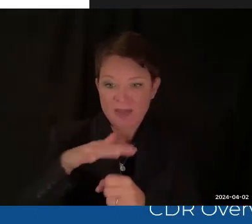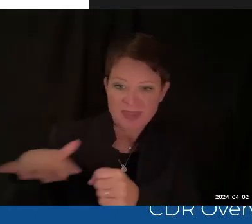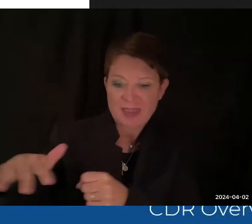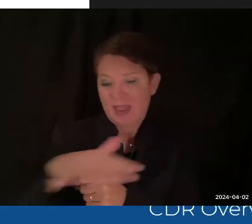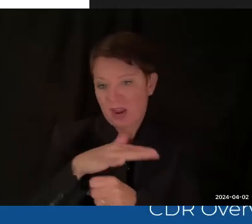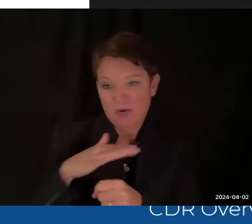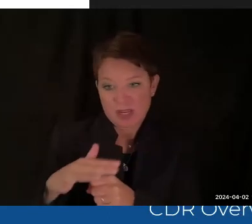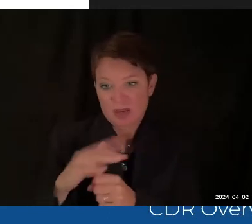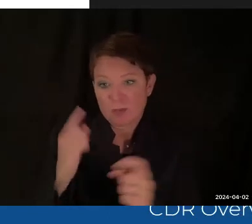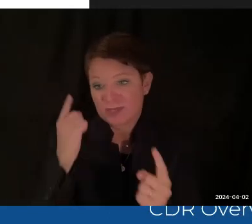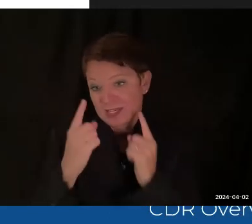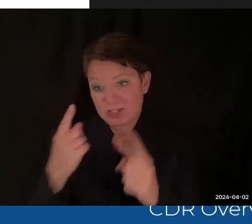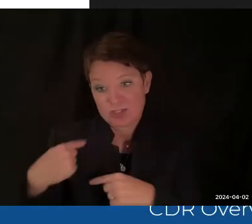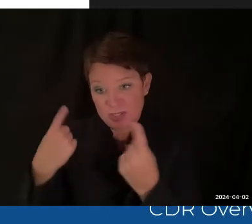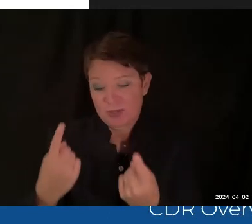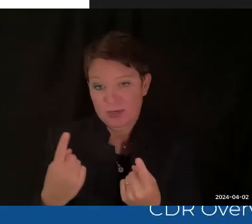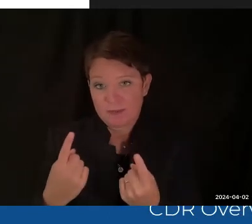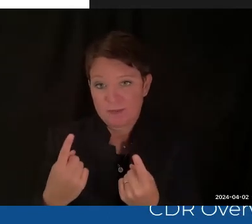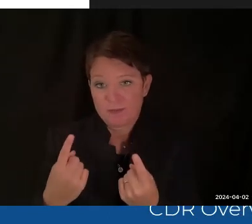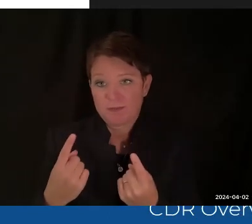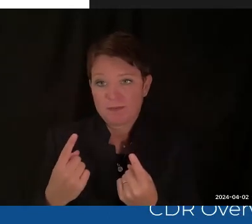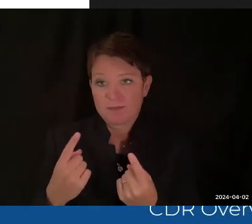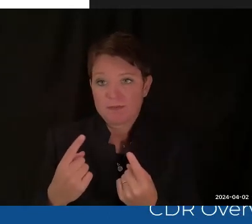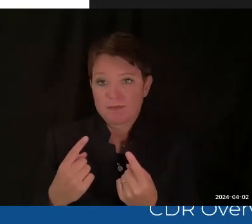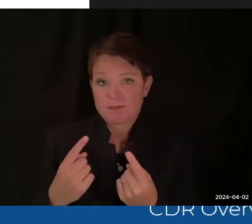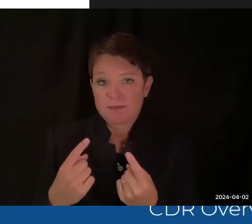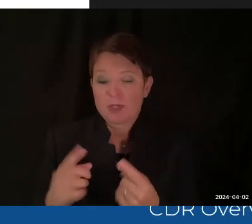that was considered.